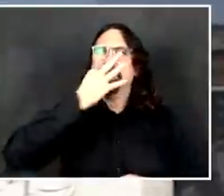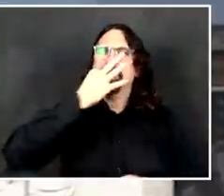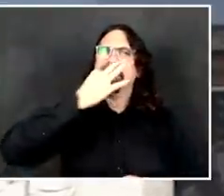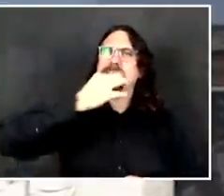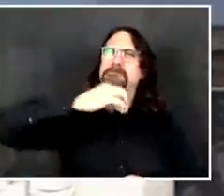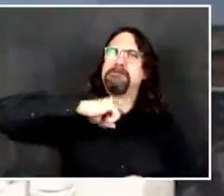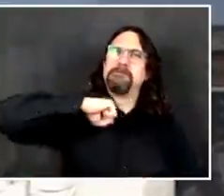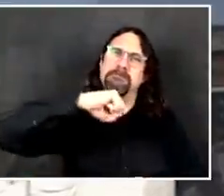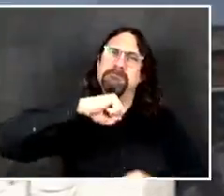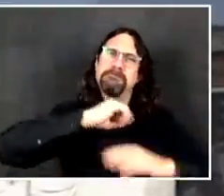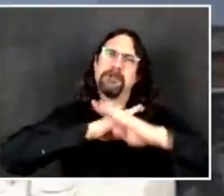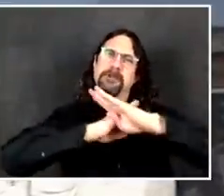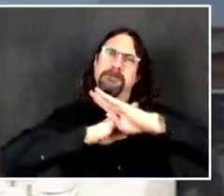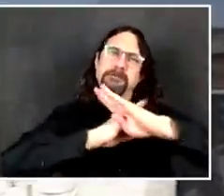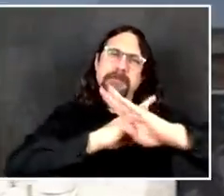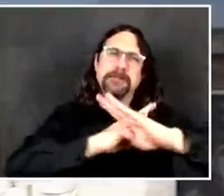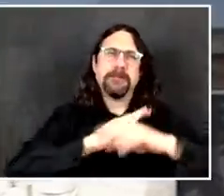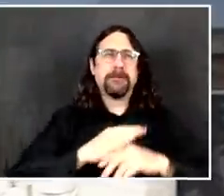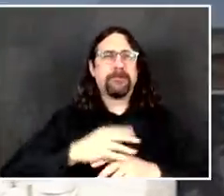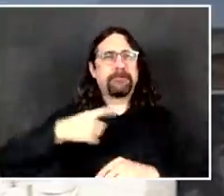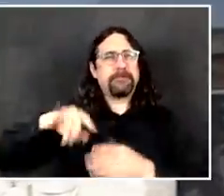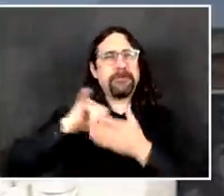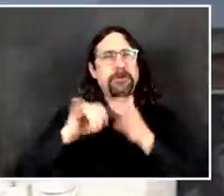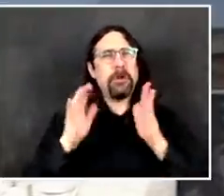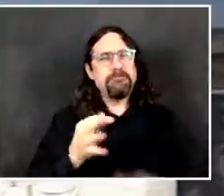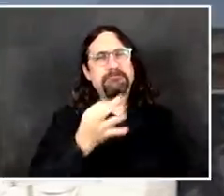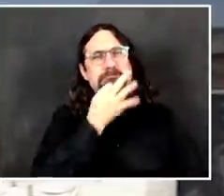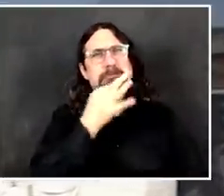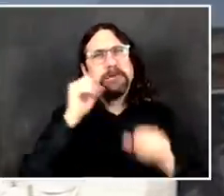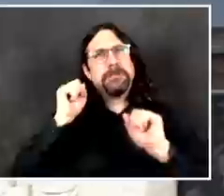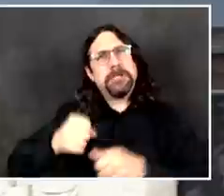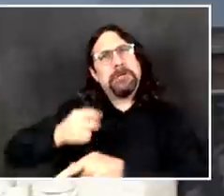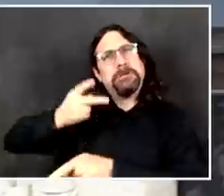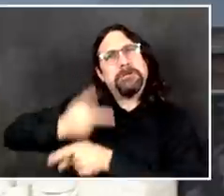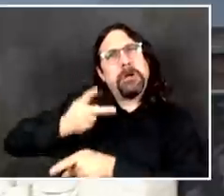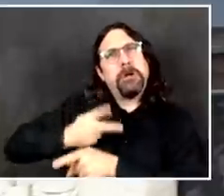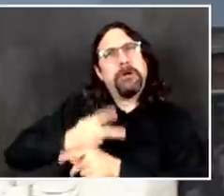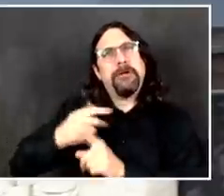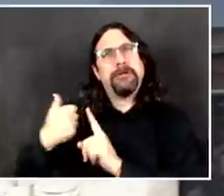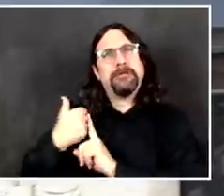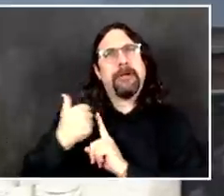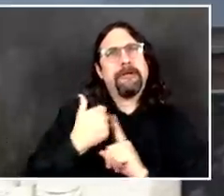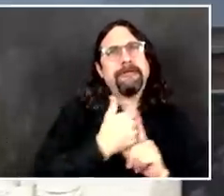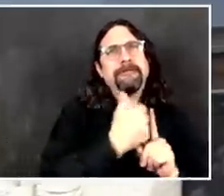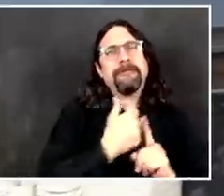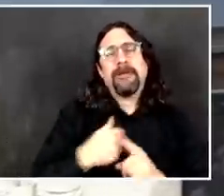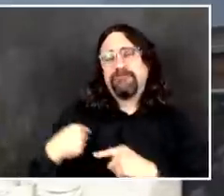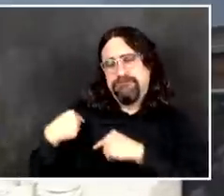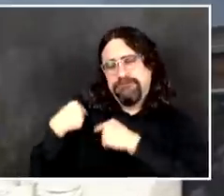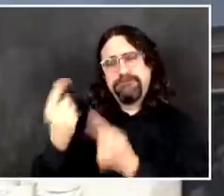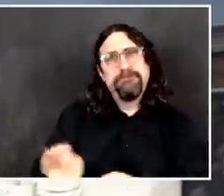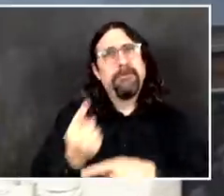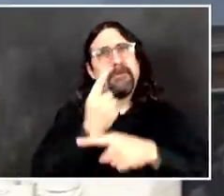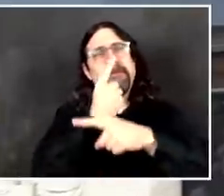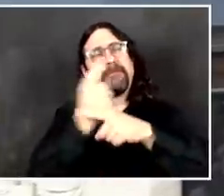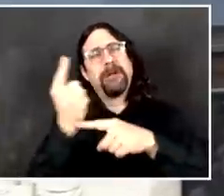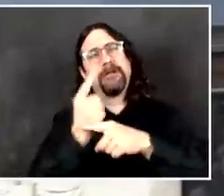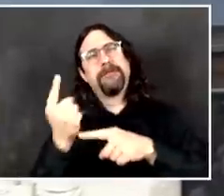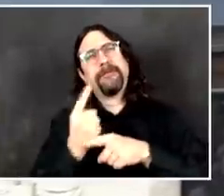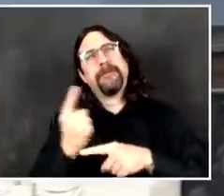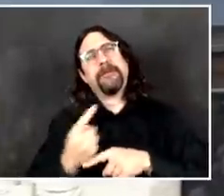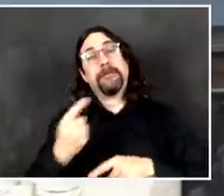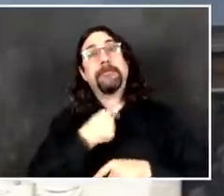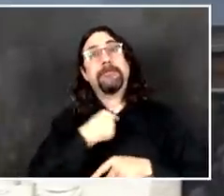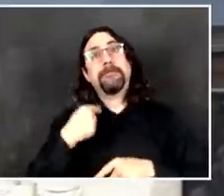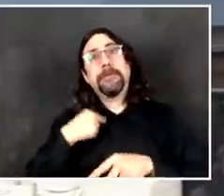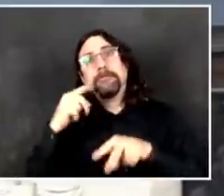have watched in these last few weeks when we called for our federal government to help us. Sometimes we